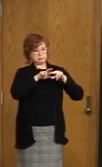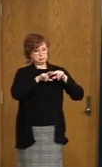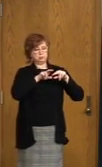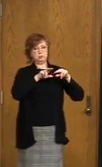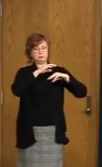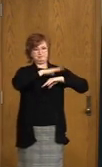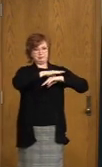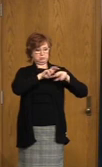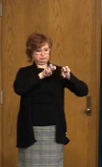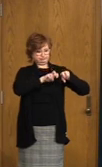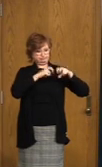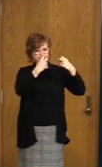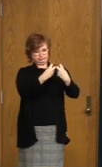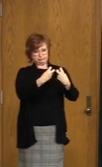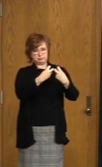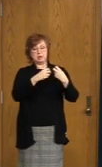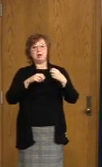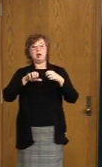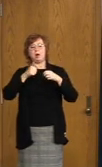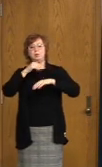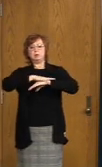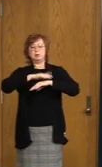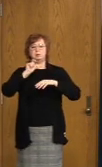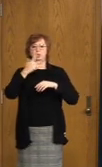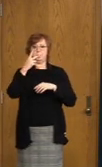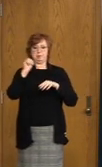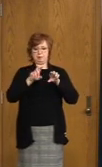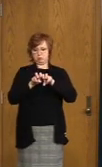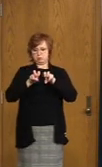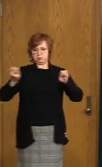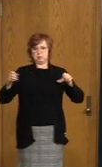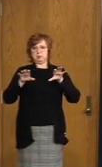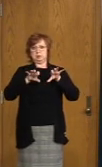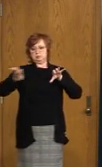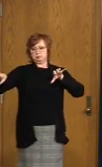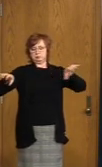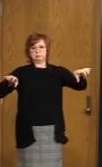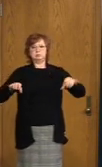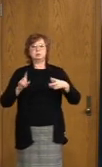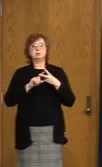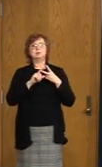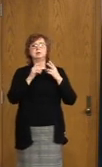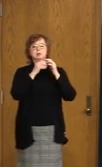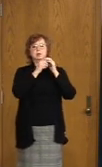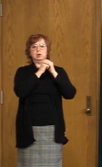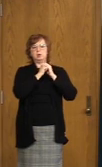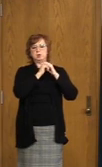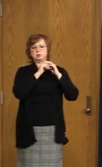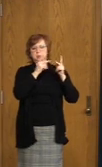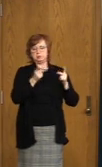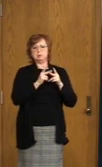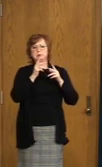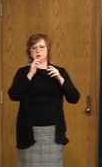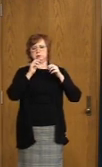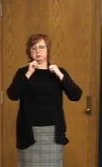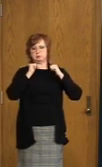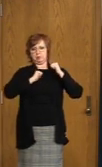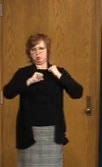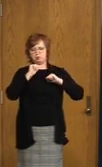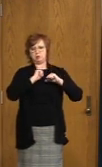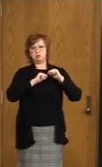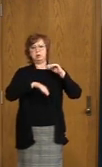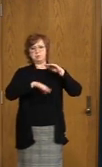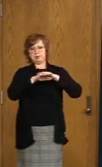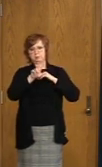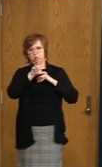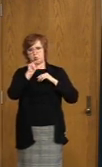concert venues, and theaters are limited to a maximum of 30 people. I ask everyone to continue following the public health